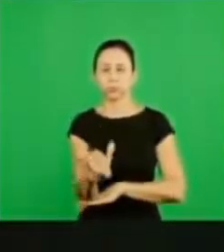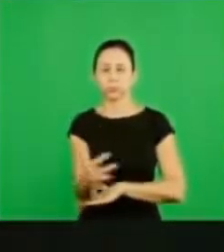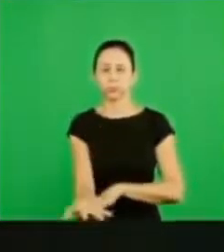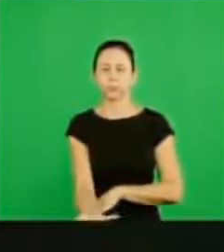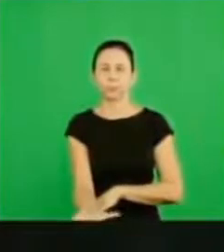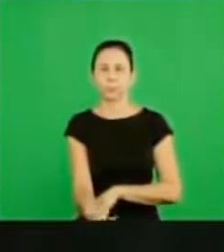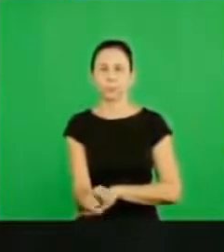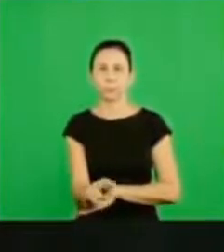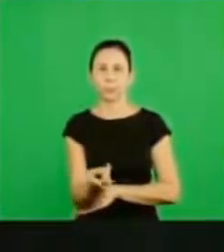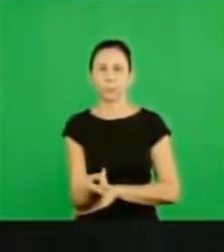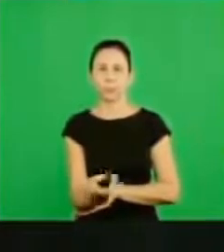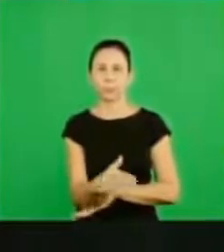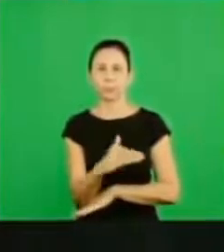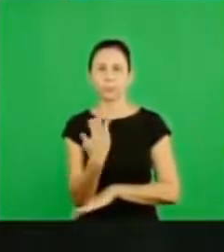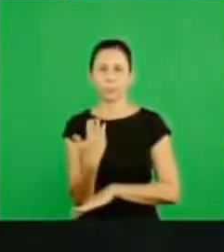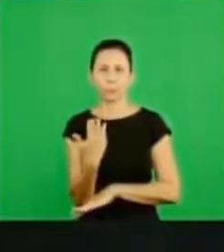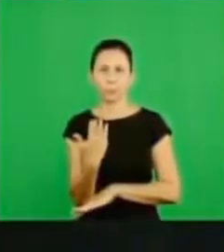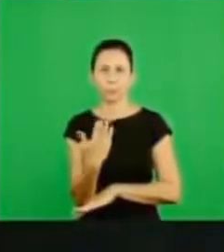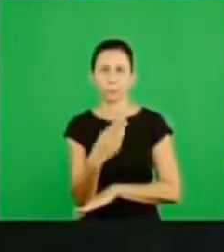became blood.